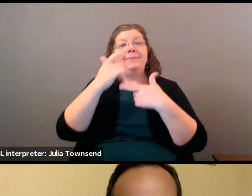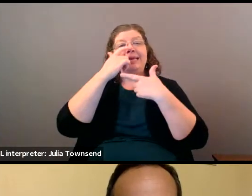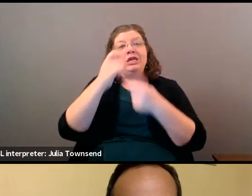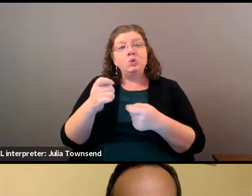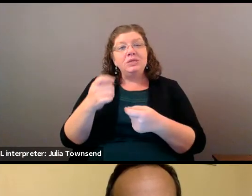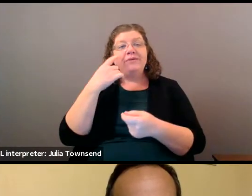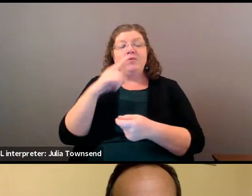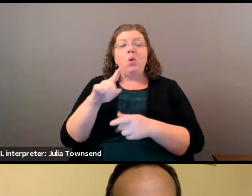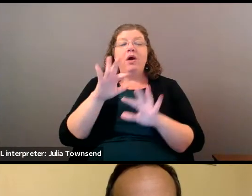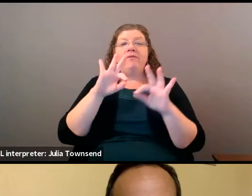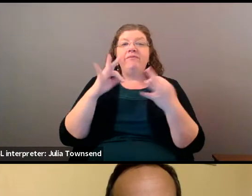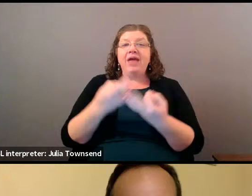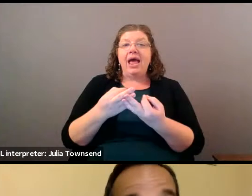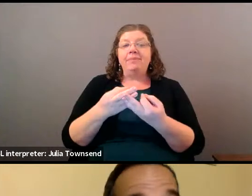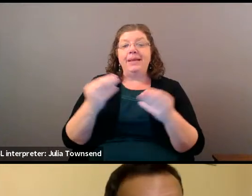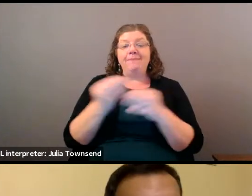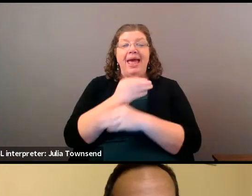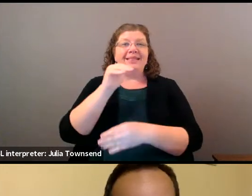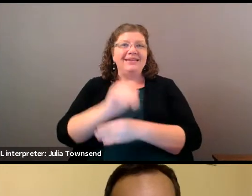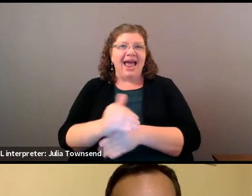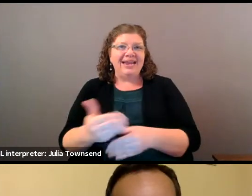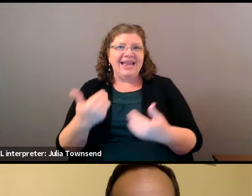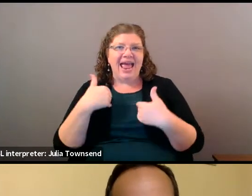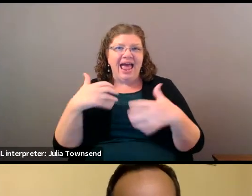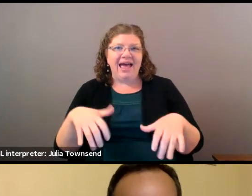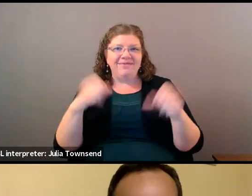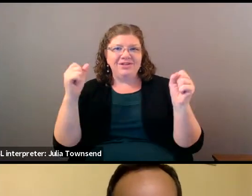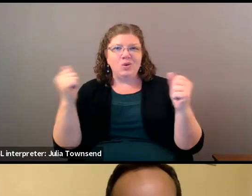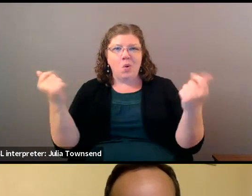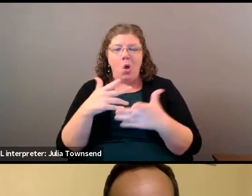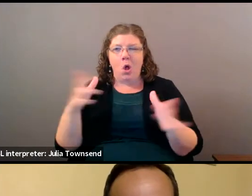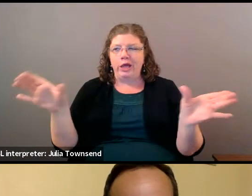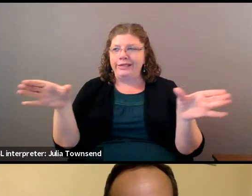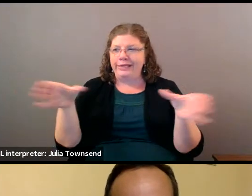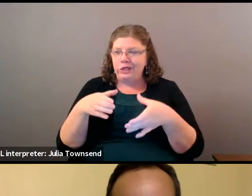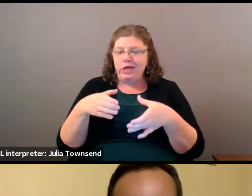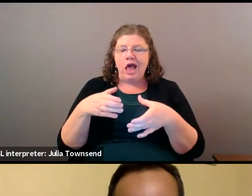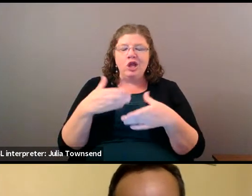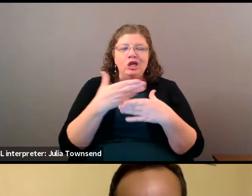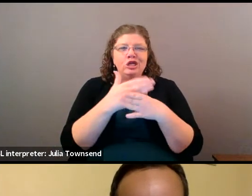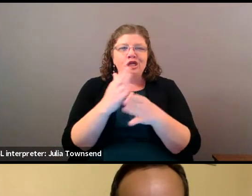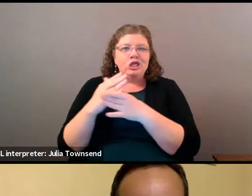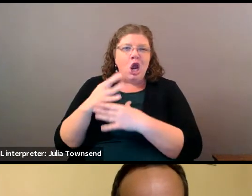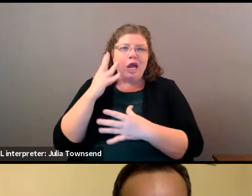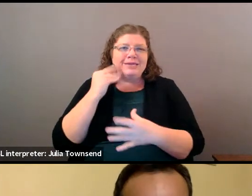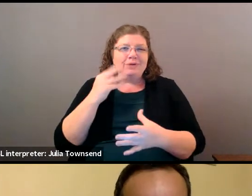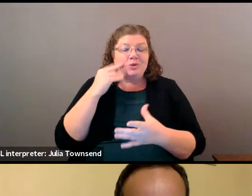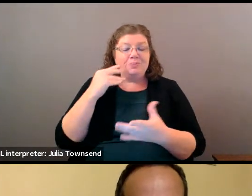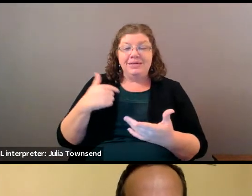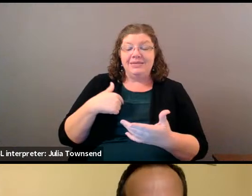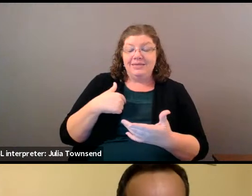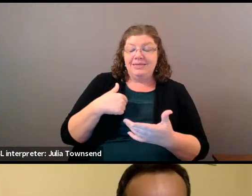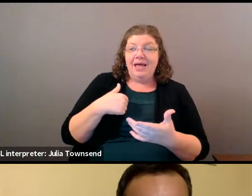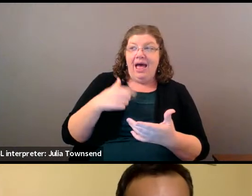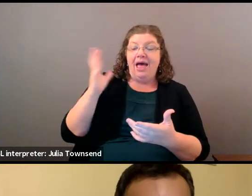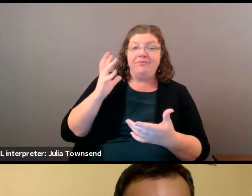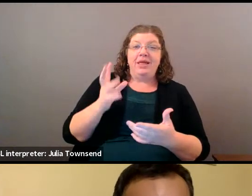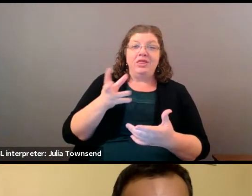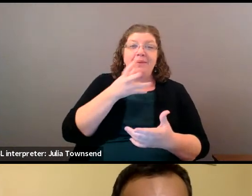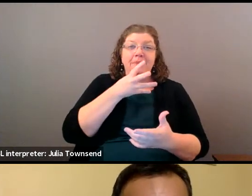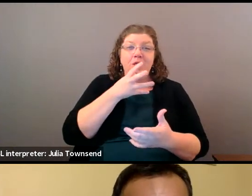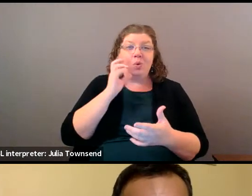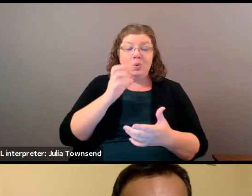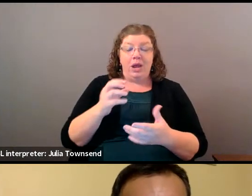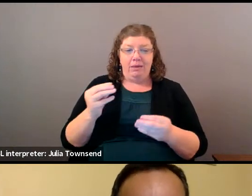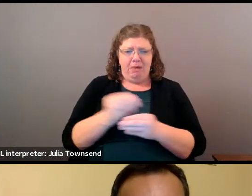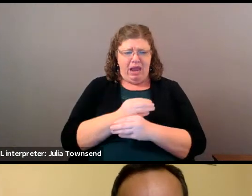have a family math night, you know, so we can all kind of get together and share experiences, because I've been I've been a mother who had some math and go,